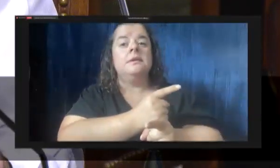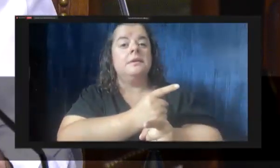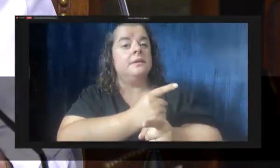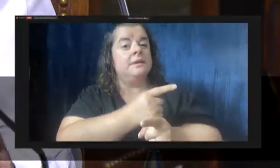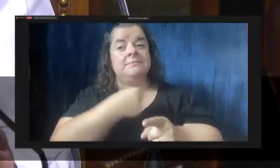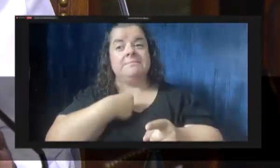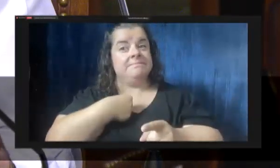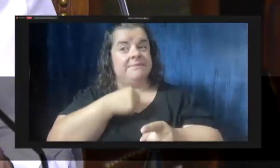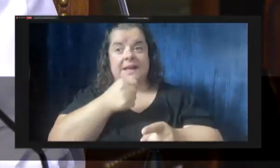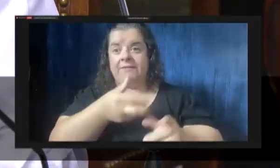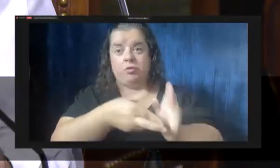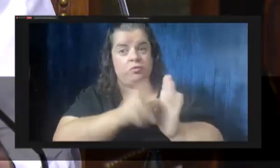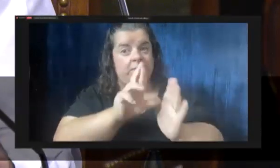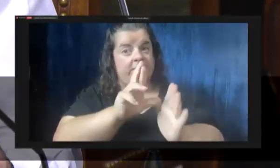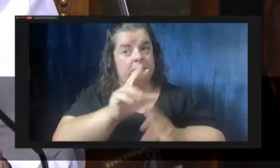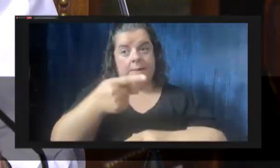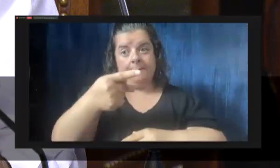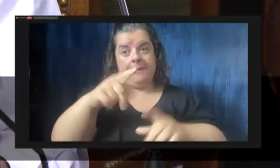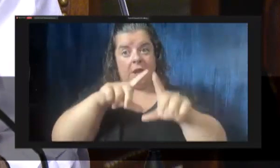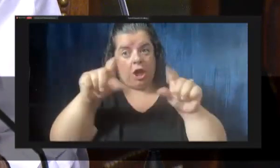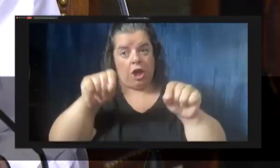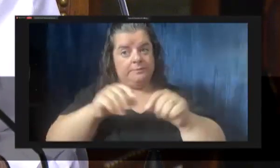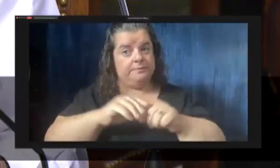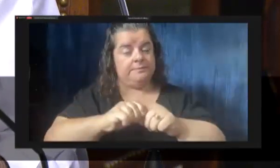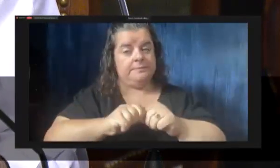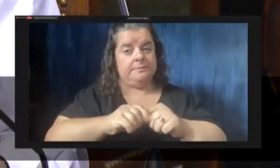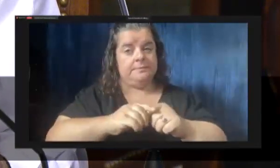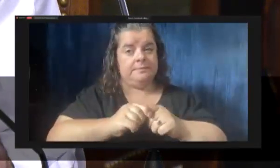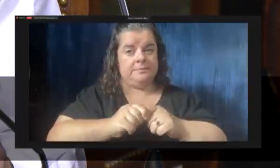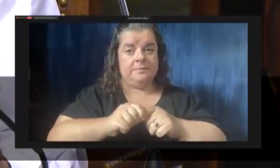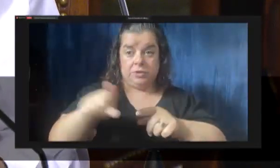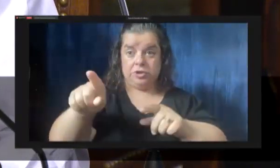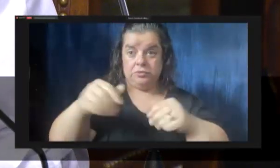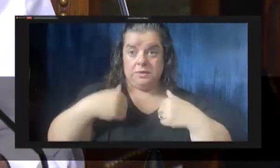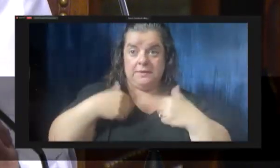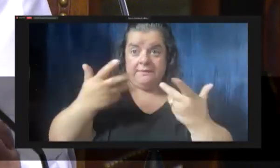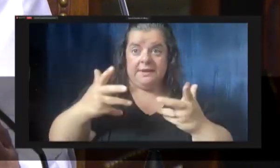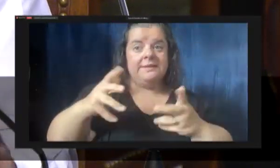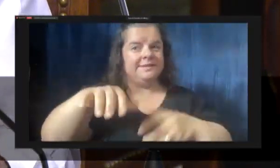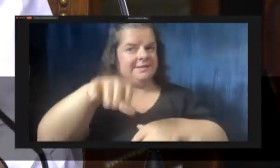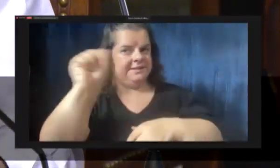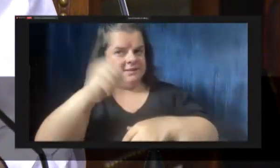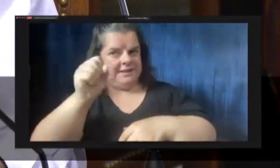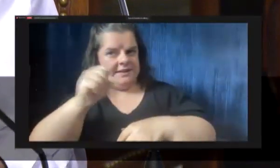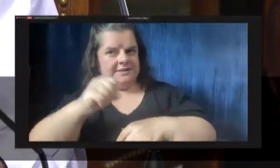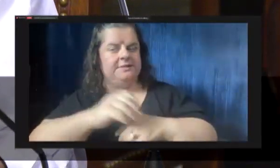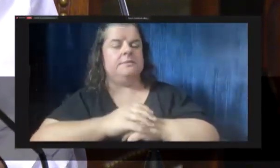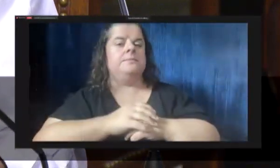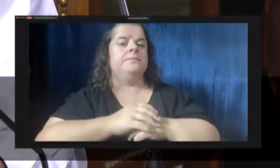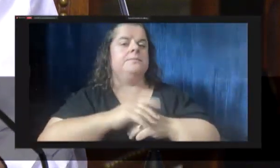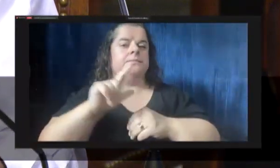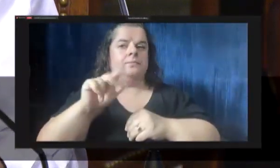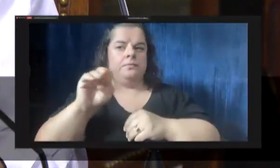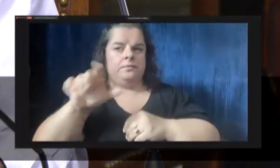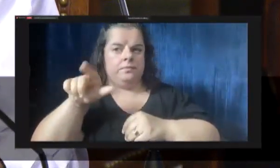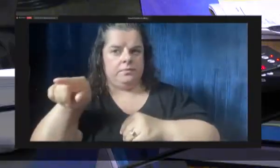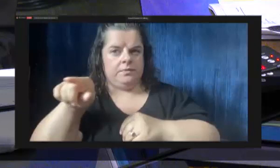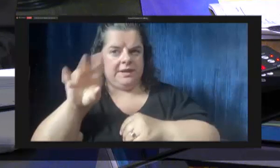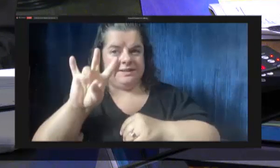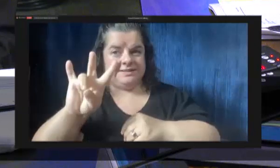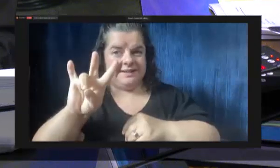the P card. That's stuff. Okay, then. You have those? Yes. Yeah. There are 7 items that